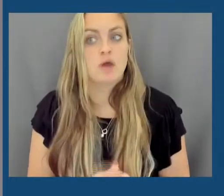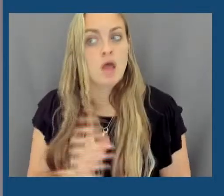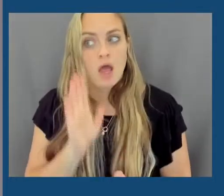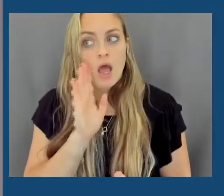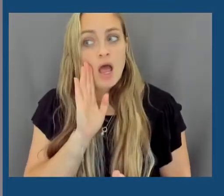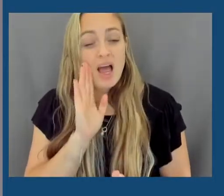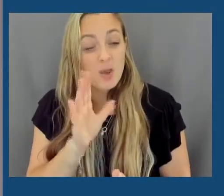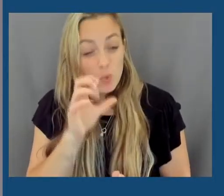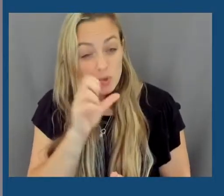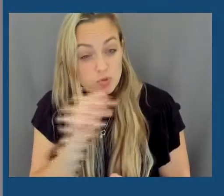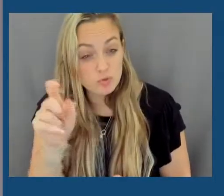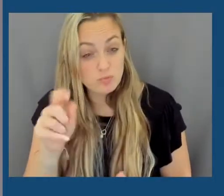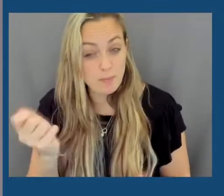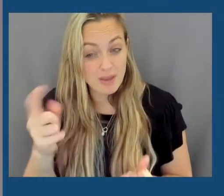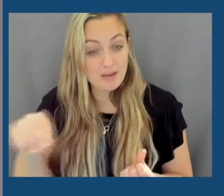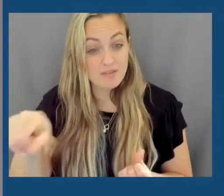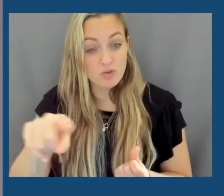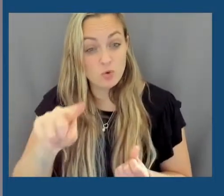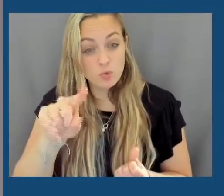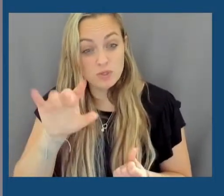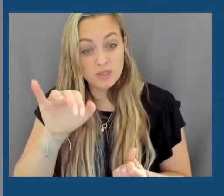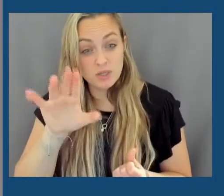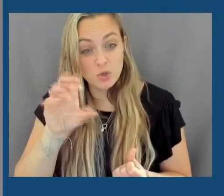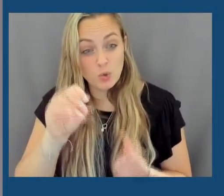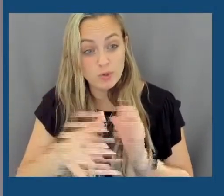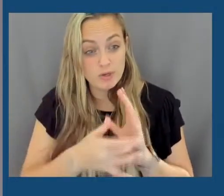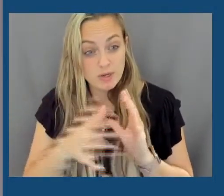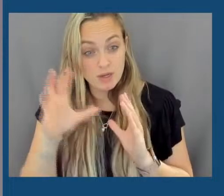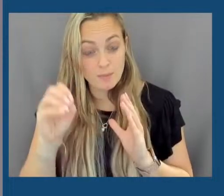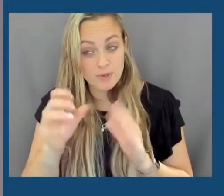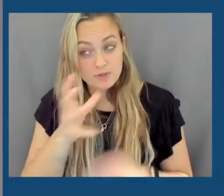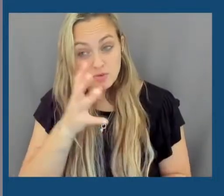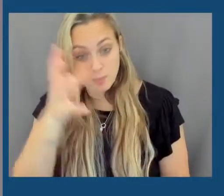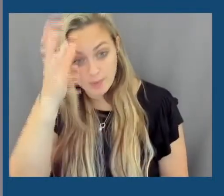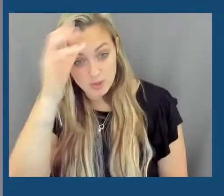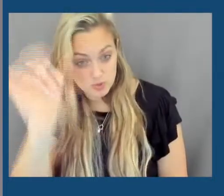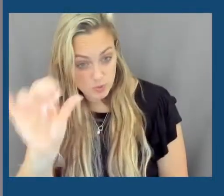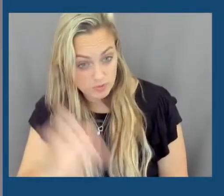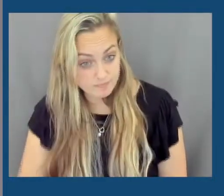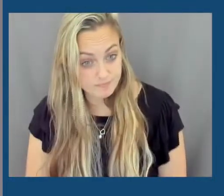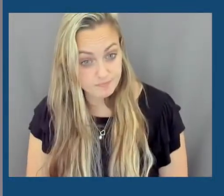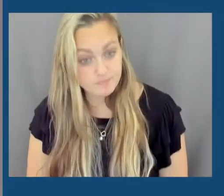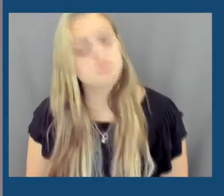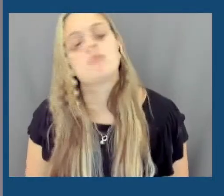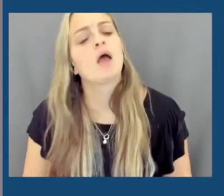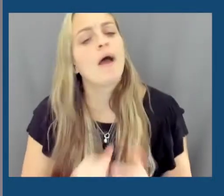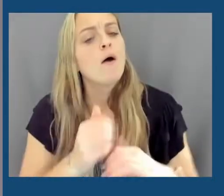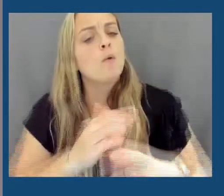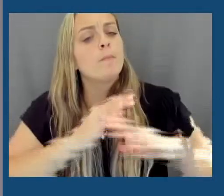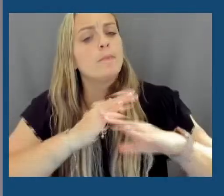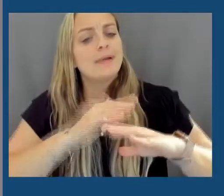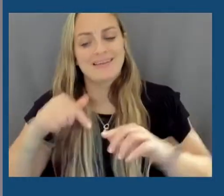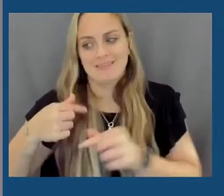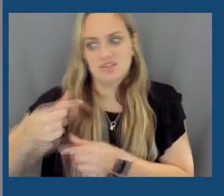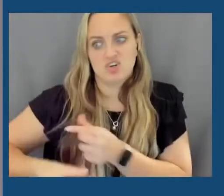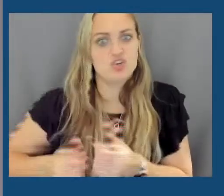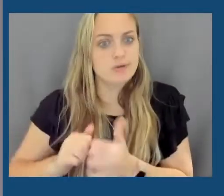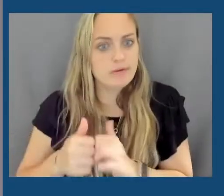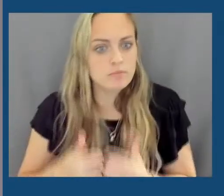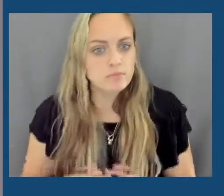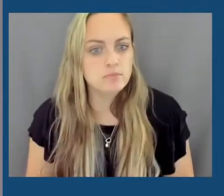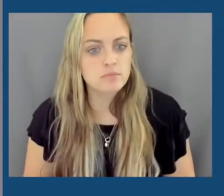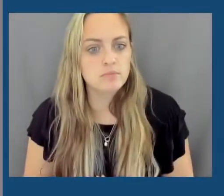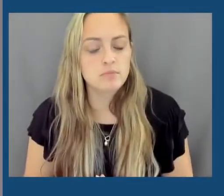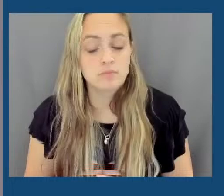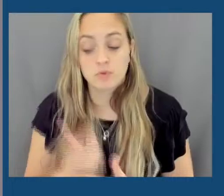lot of you CEOs of tech companies are parents as well. How do we protect this generation? So this past June,